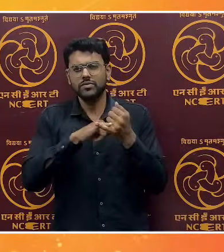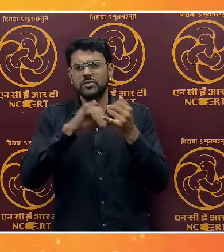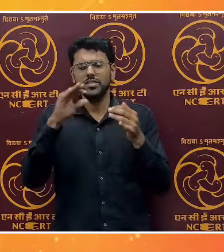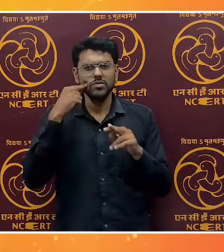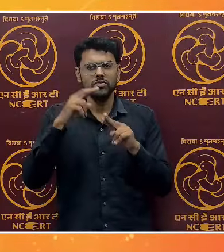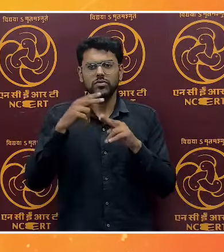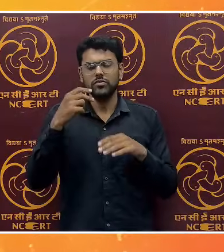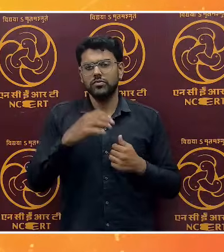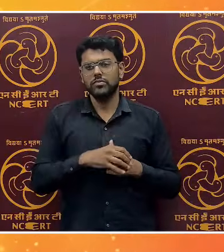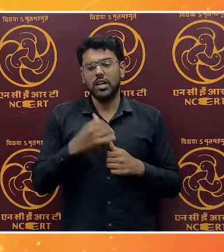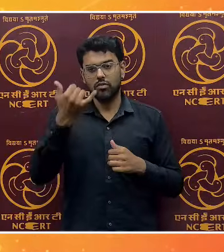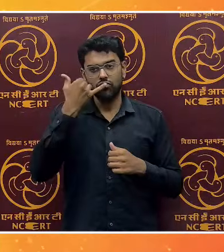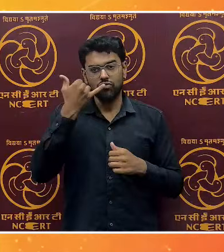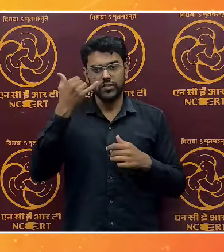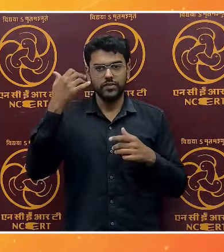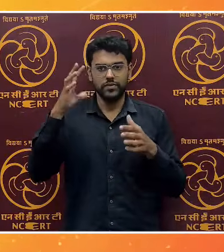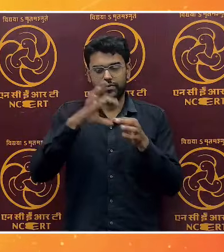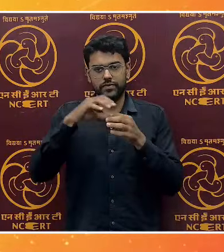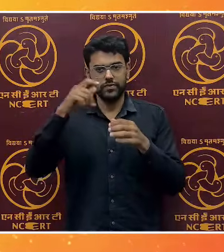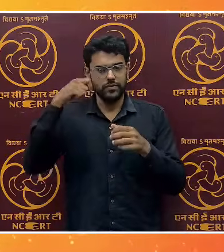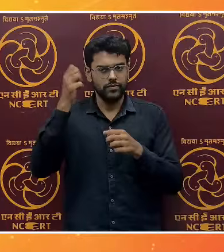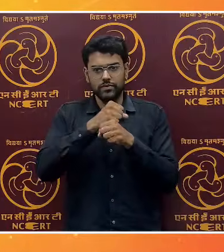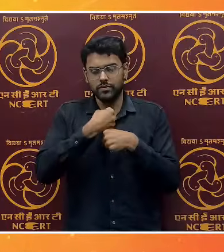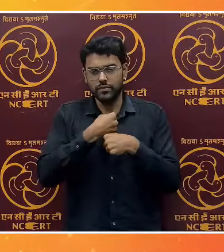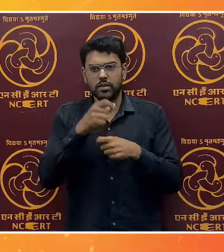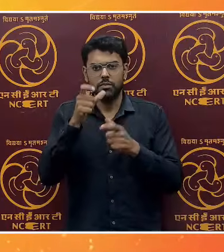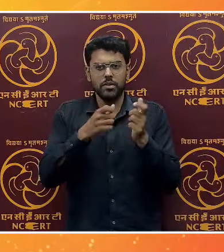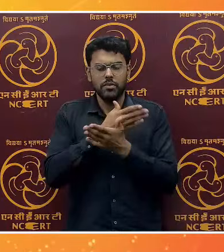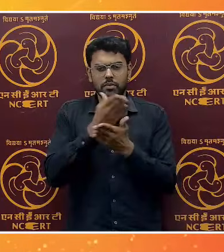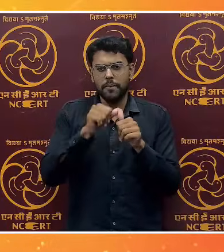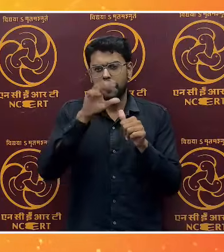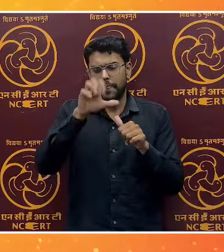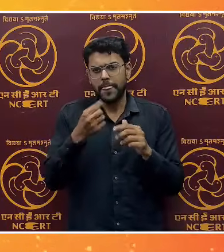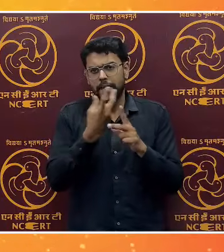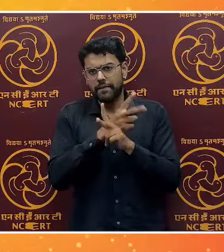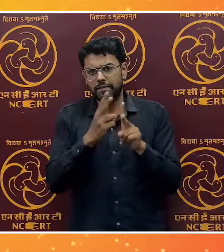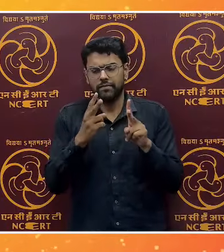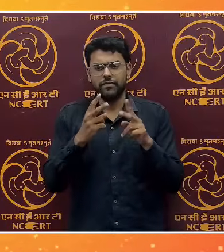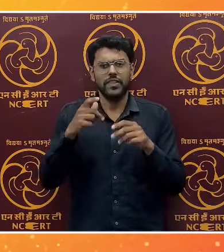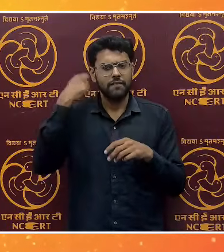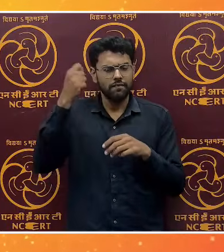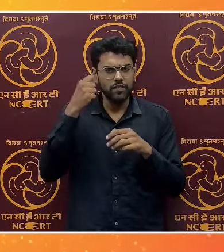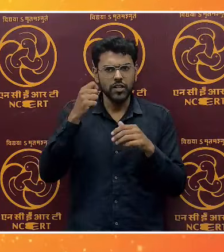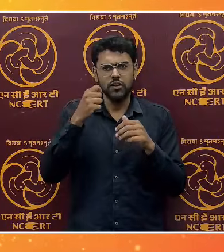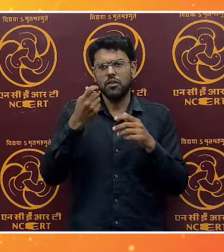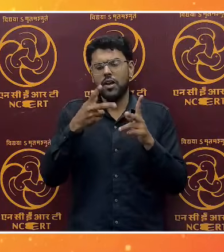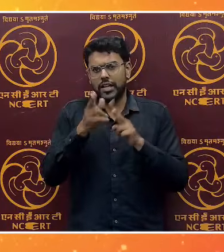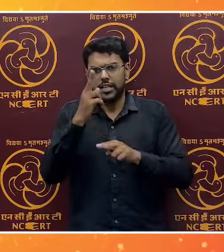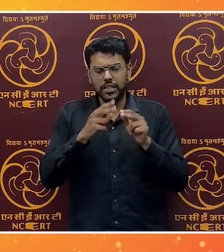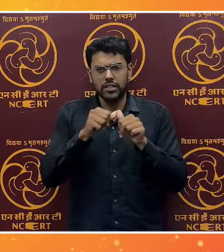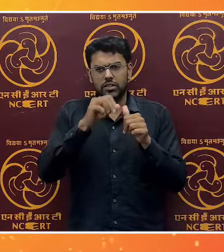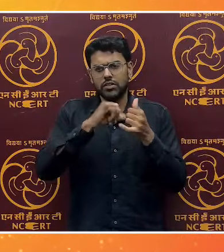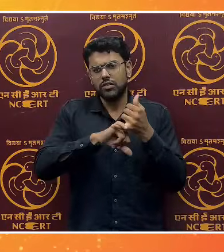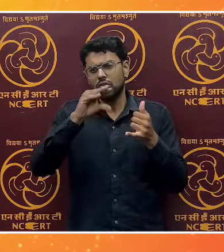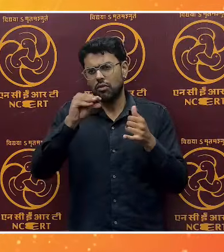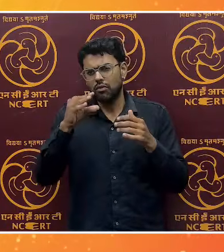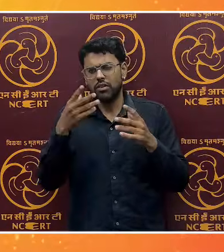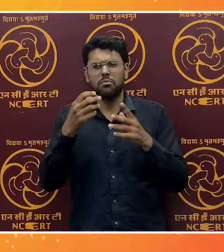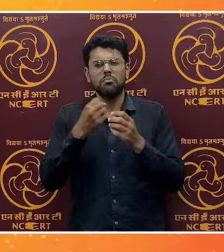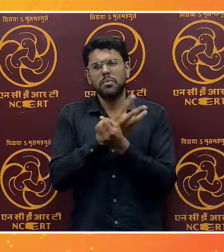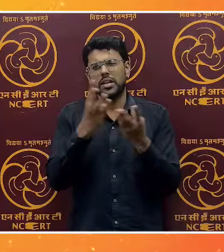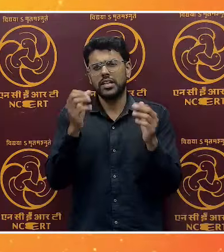shooting with your mobile phone, you can access the video editing software on your mobile phone. There are so many